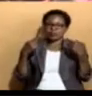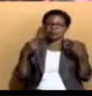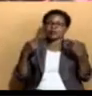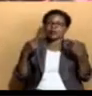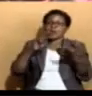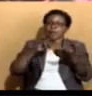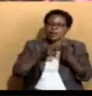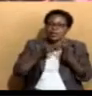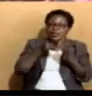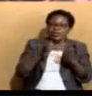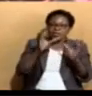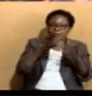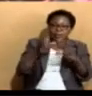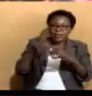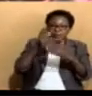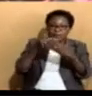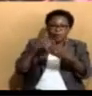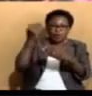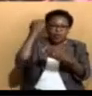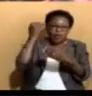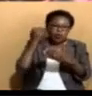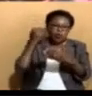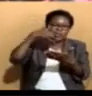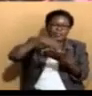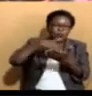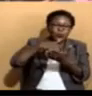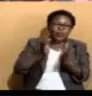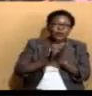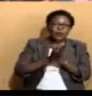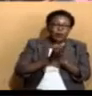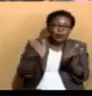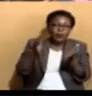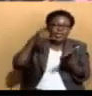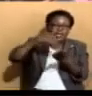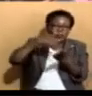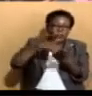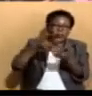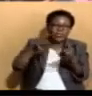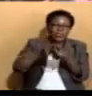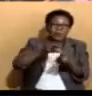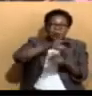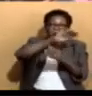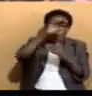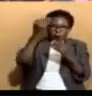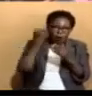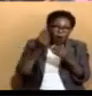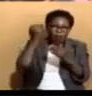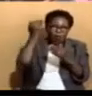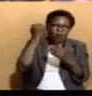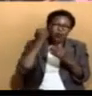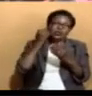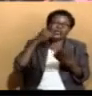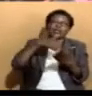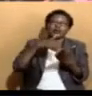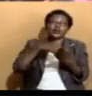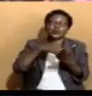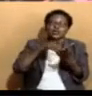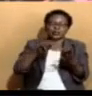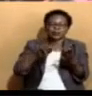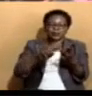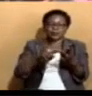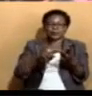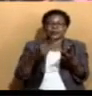court, the public at large, and other courts of concurrent jurisdiction.